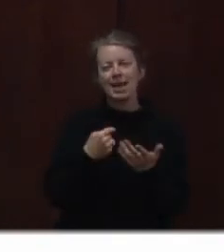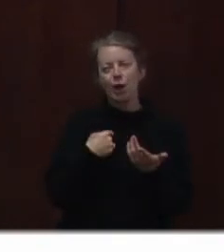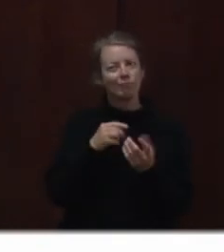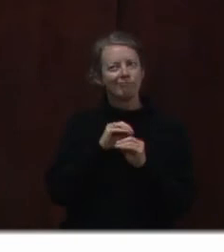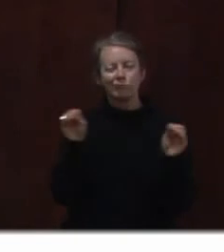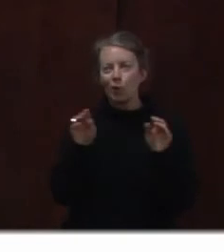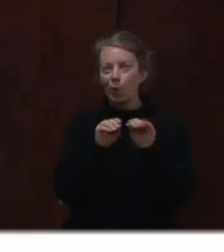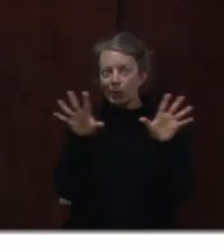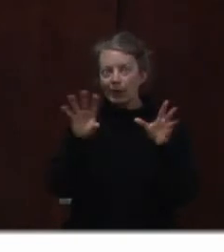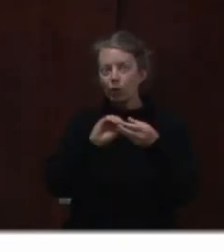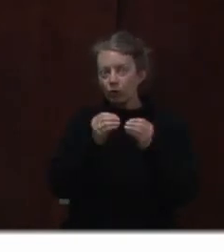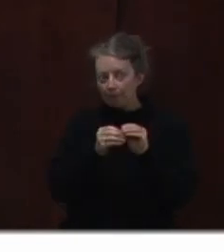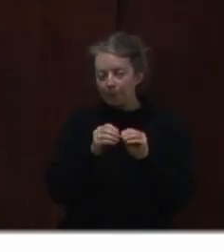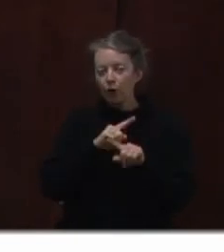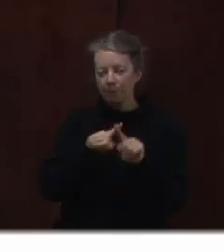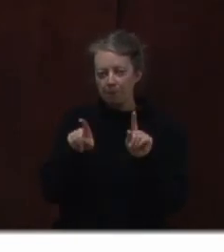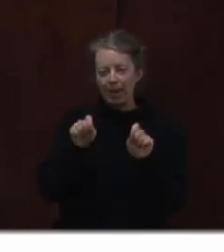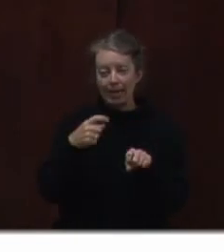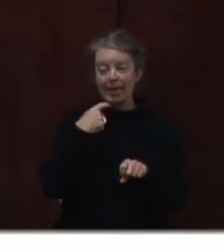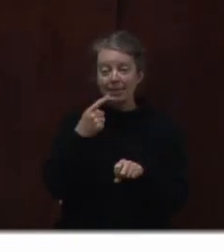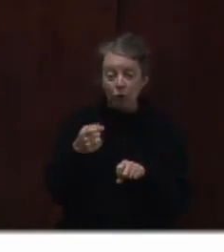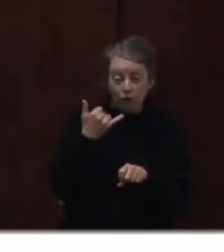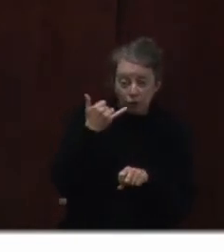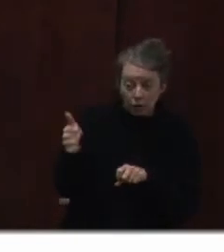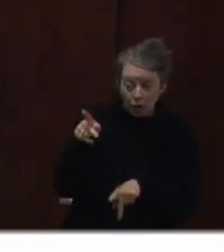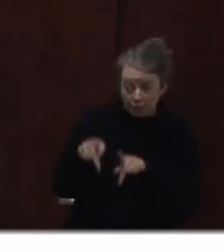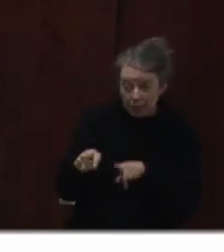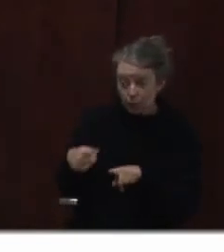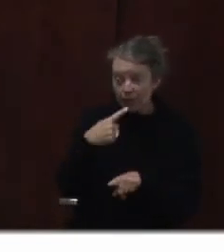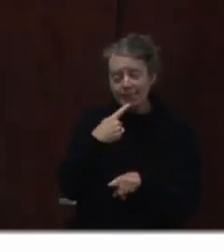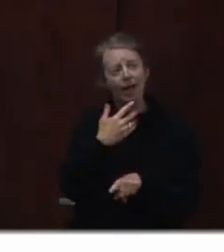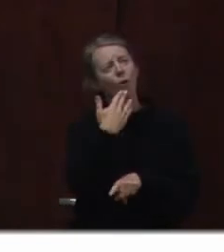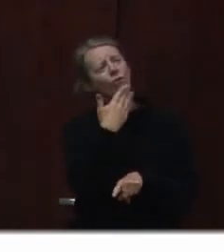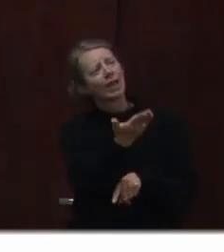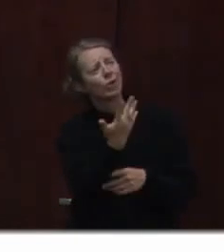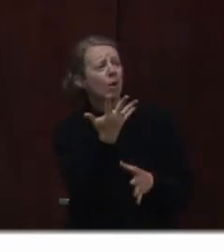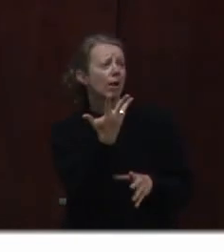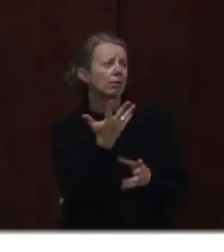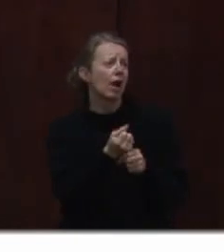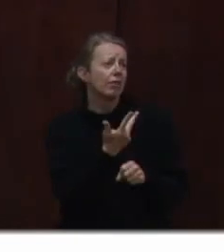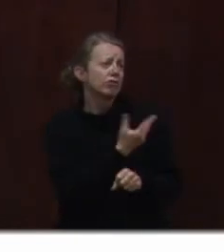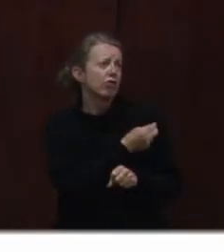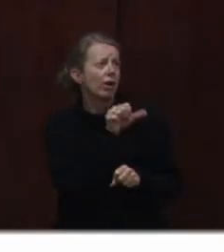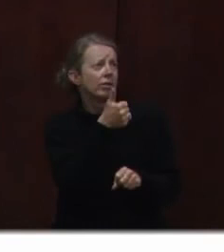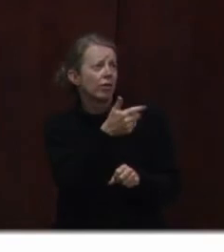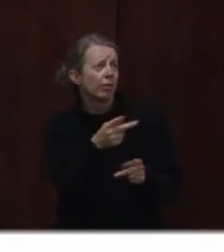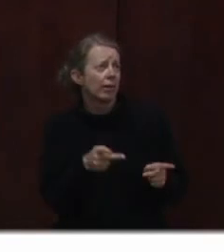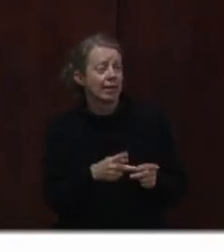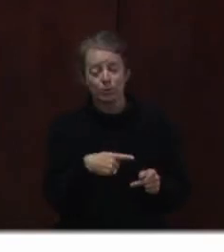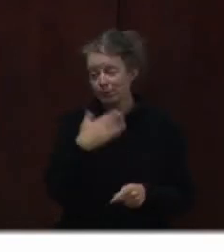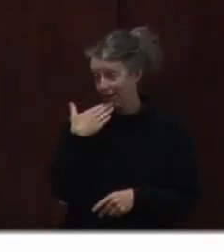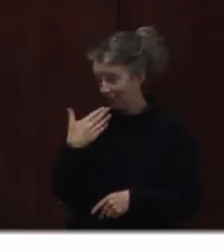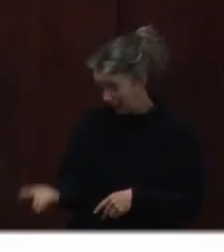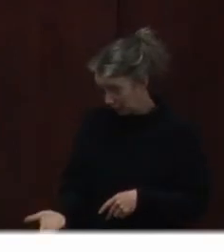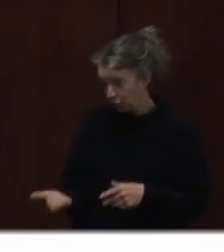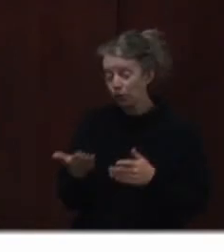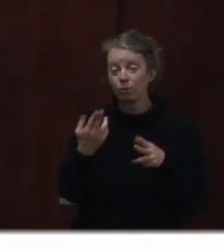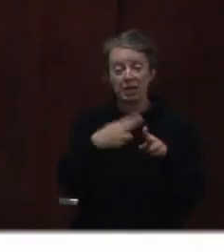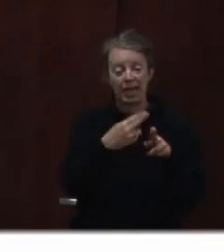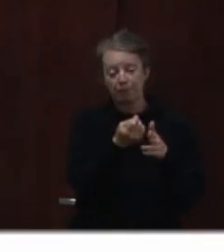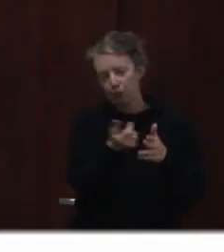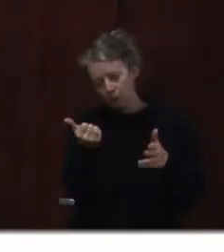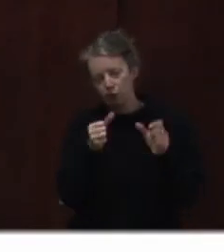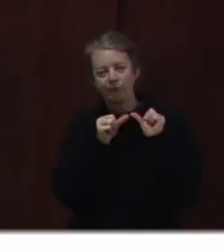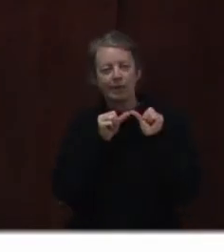as we do call folks, they are saying, oh, thanks, I got it somewhere else. And we say thank you, and we keep going. We do